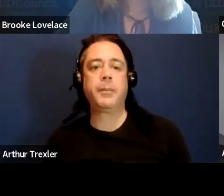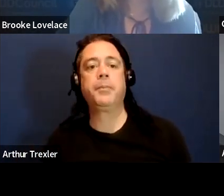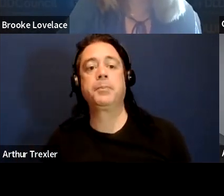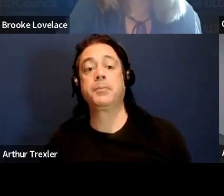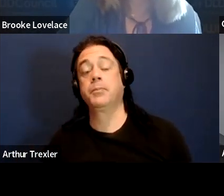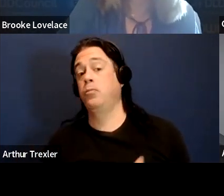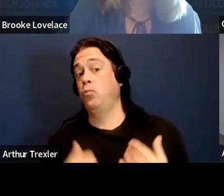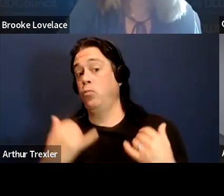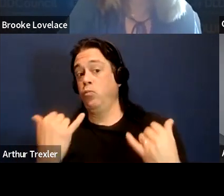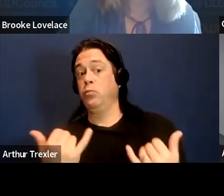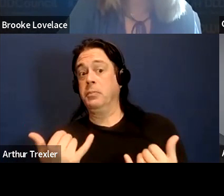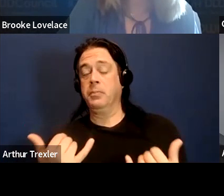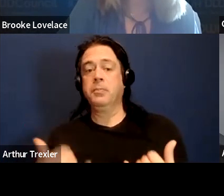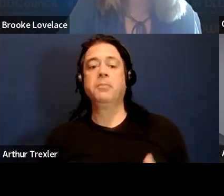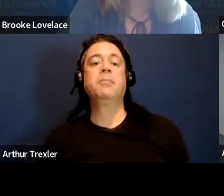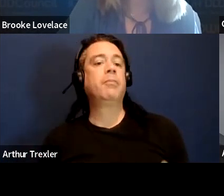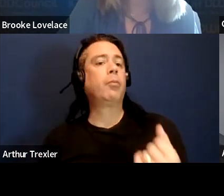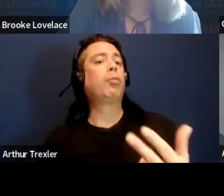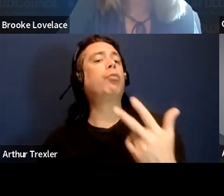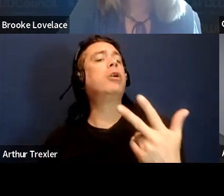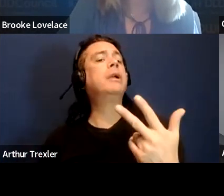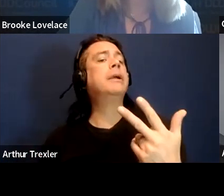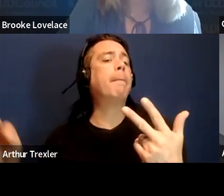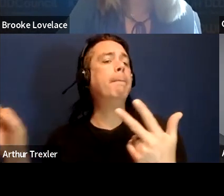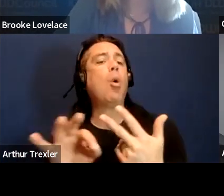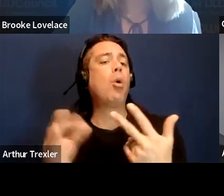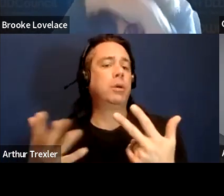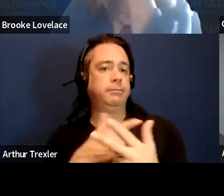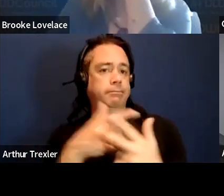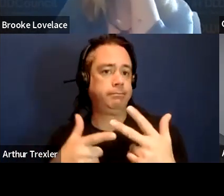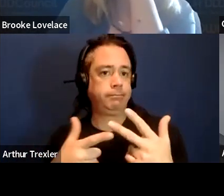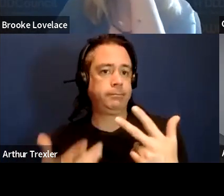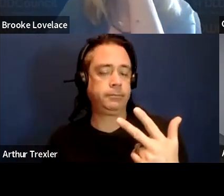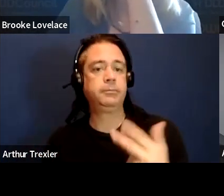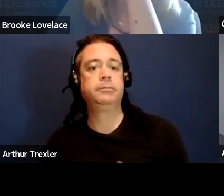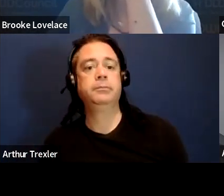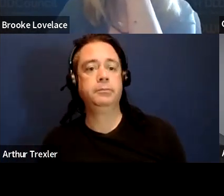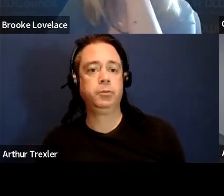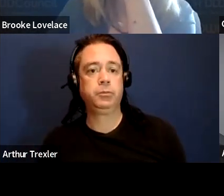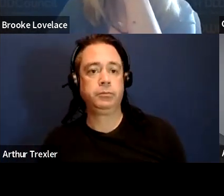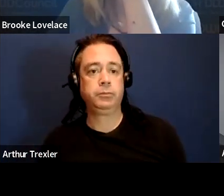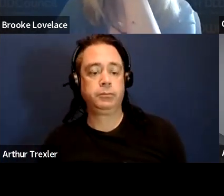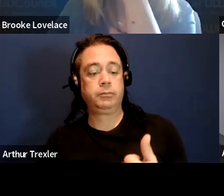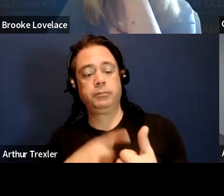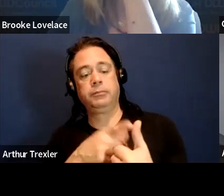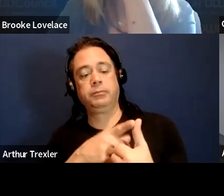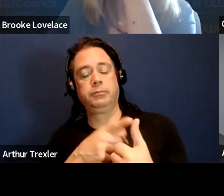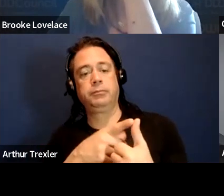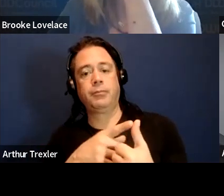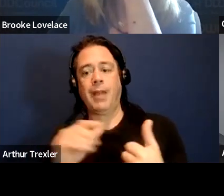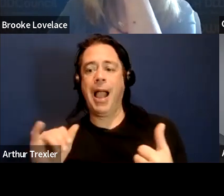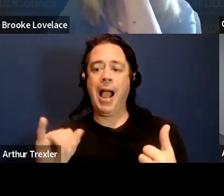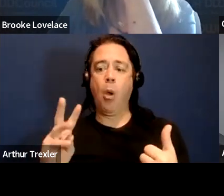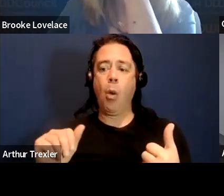Today, I have three key takeaways for you. The first is how Iowa can